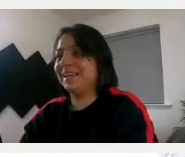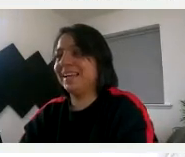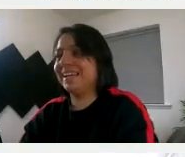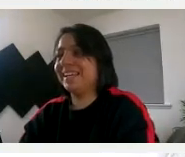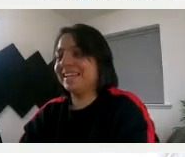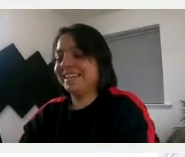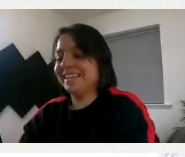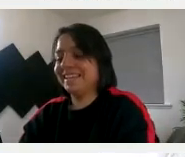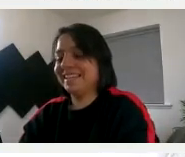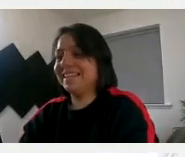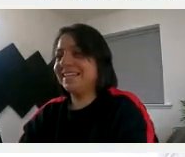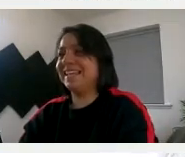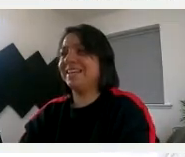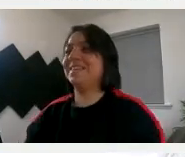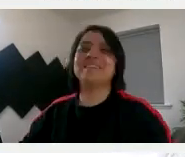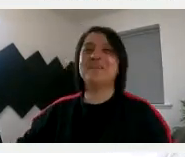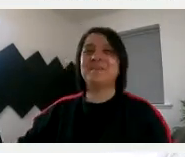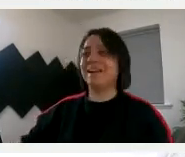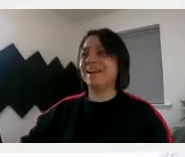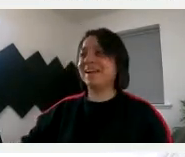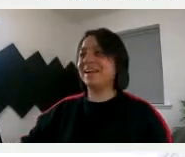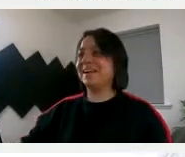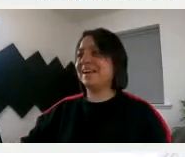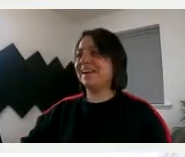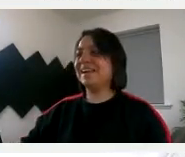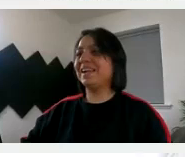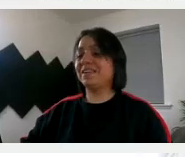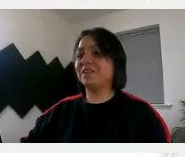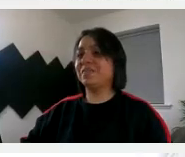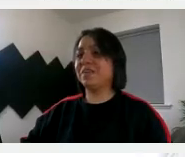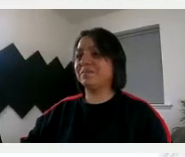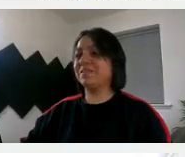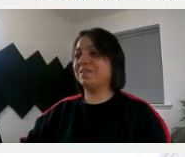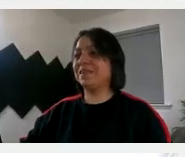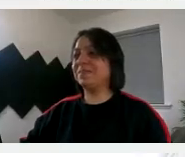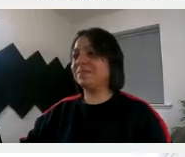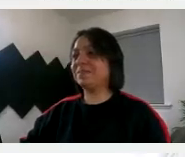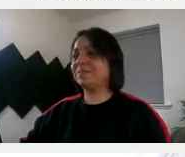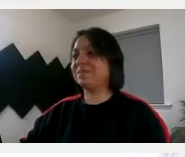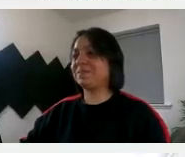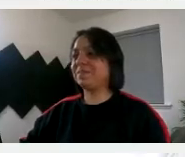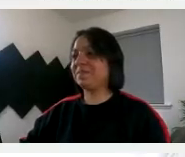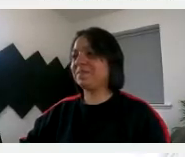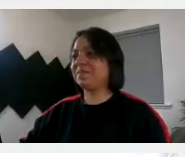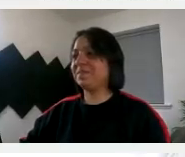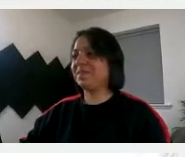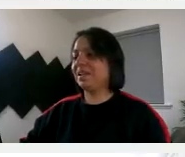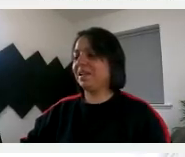Beckham. yeah. There you go. And London, Victoria. Yeah, London That's Queen where, Victoria. that's where the Parliament